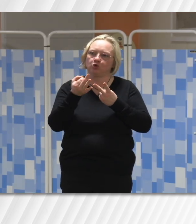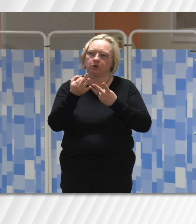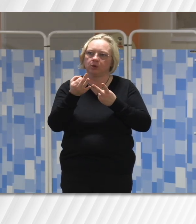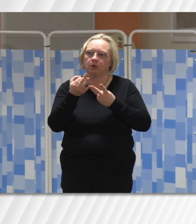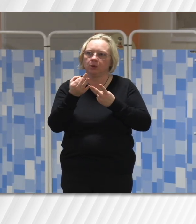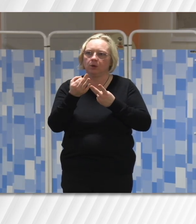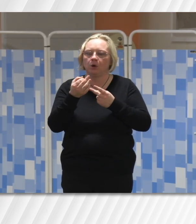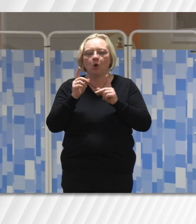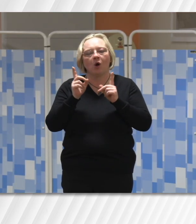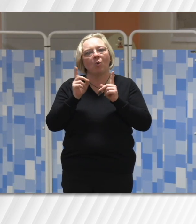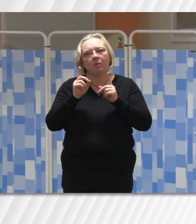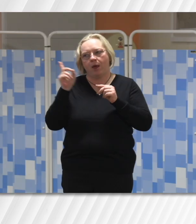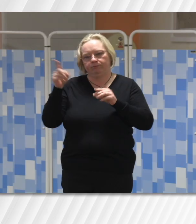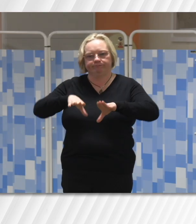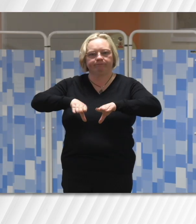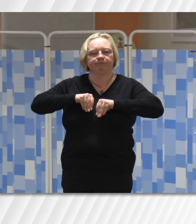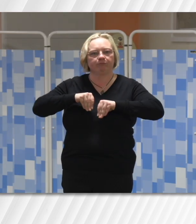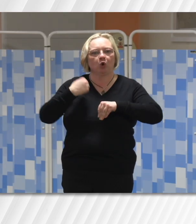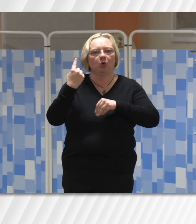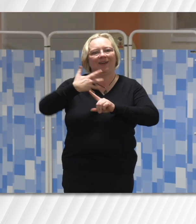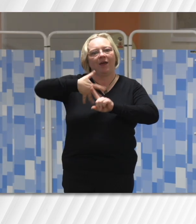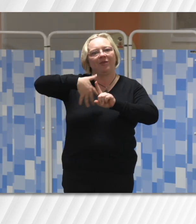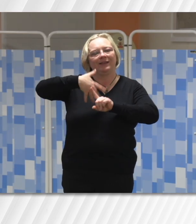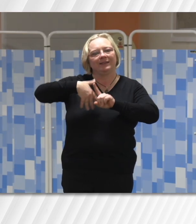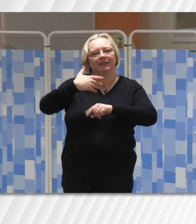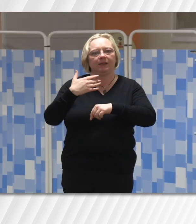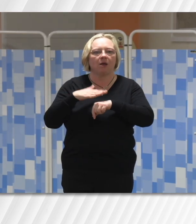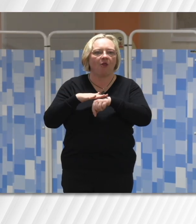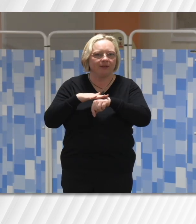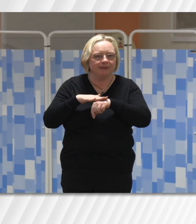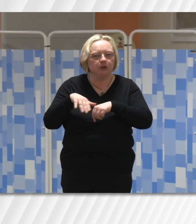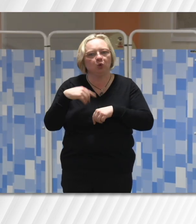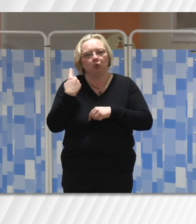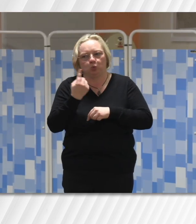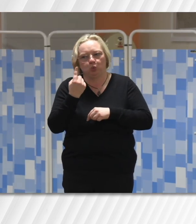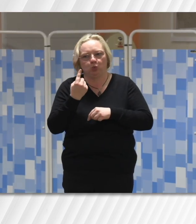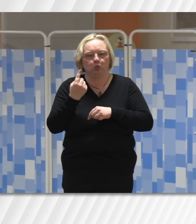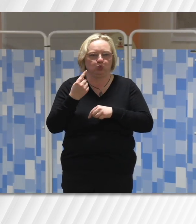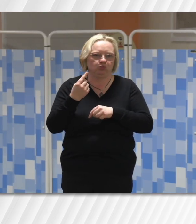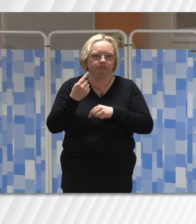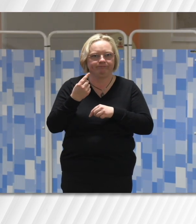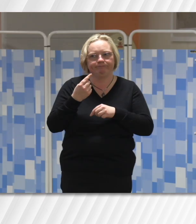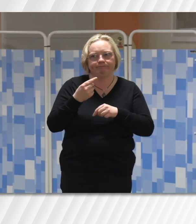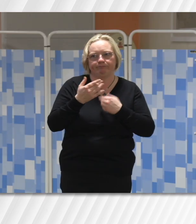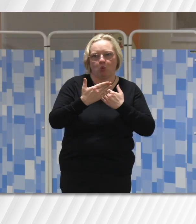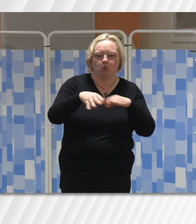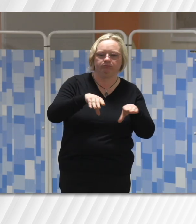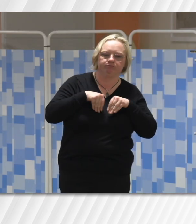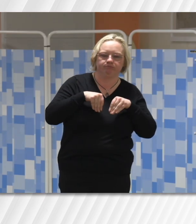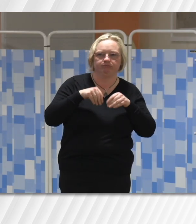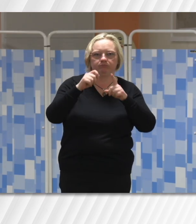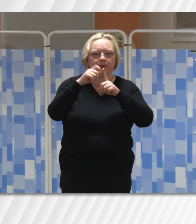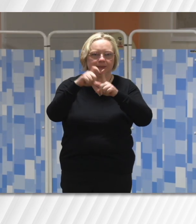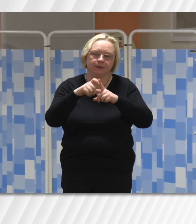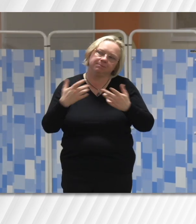ethnicity in terms of the occurrence of Parkinson's? That's quite difficult to determine because